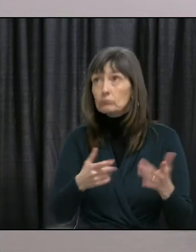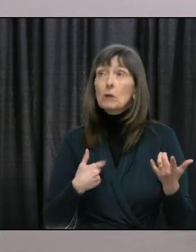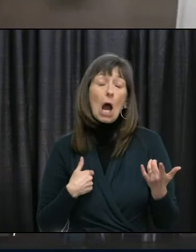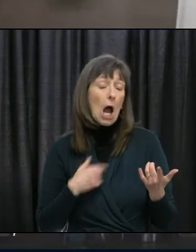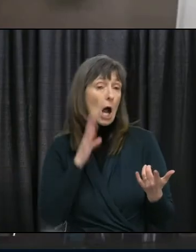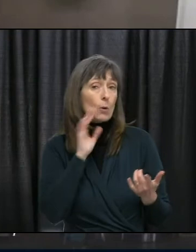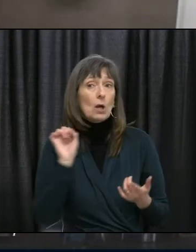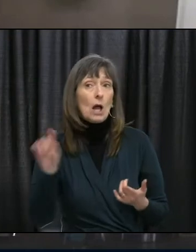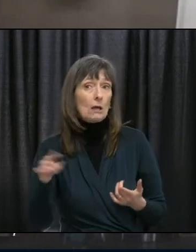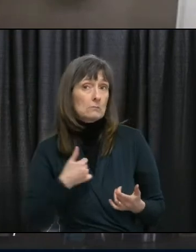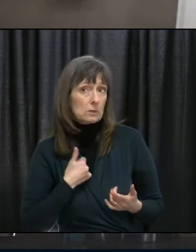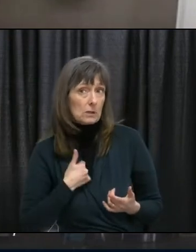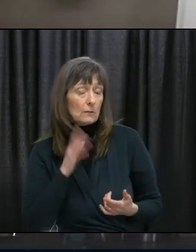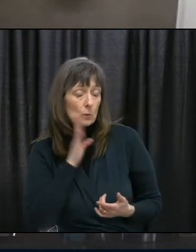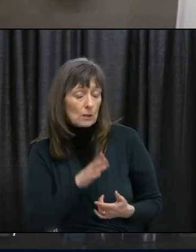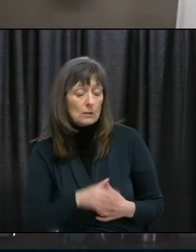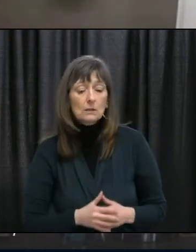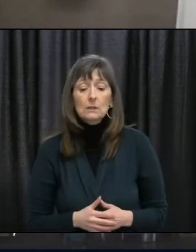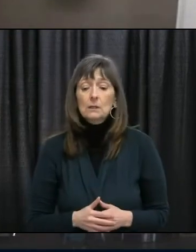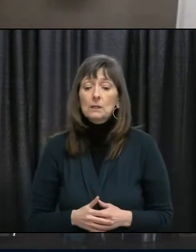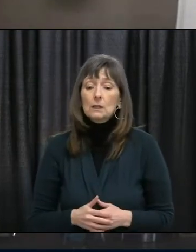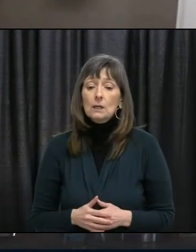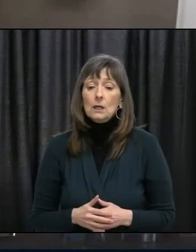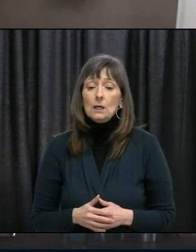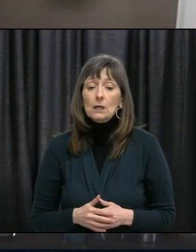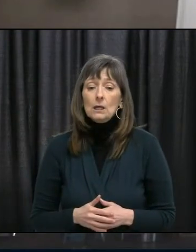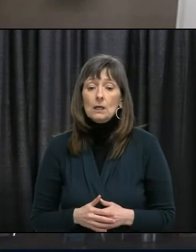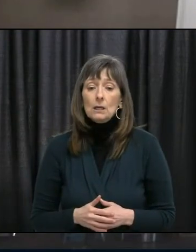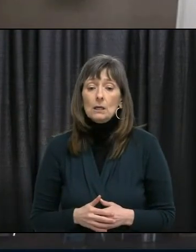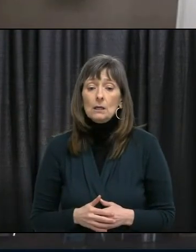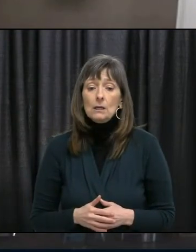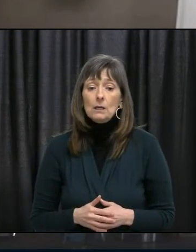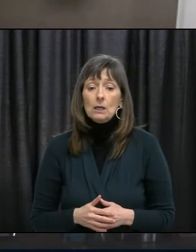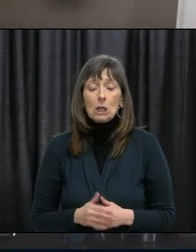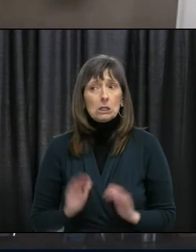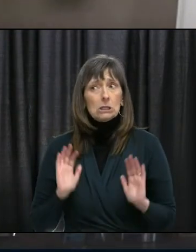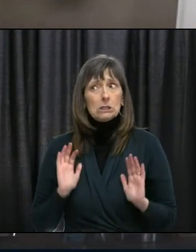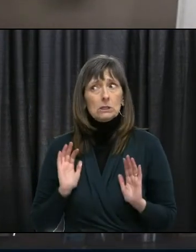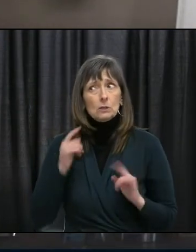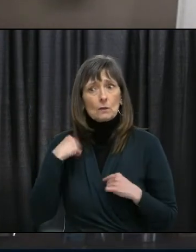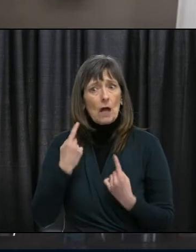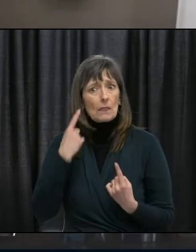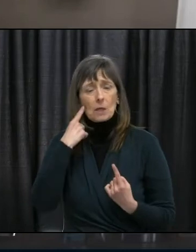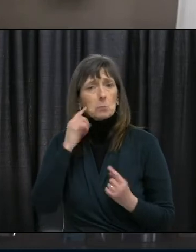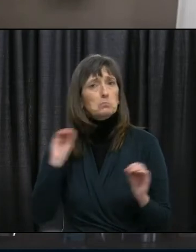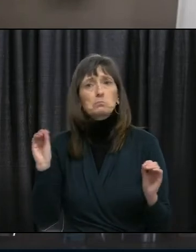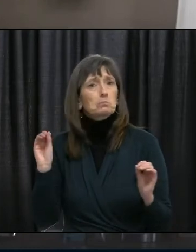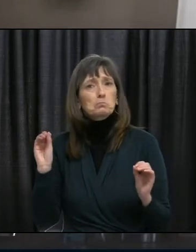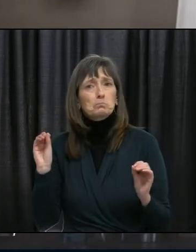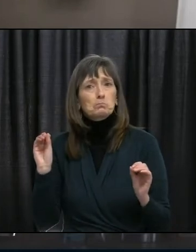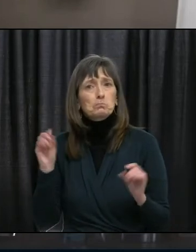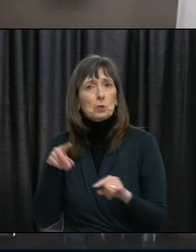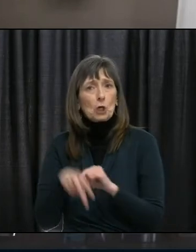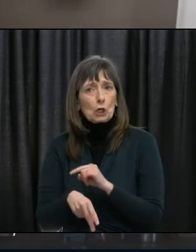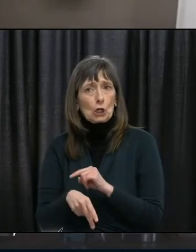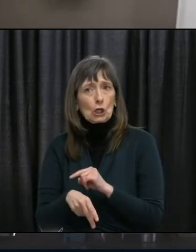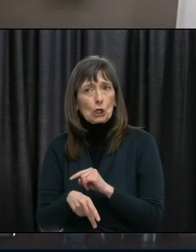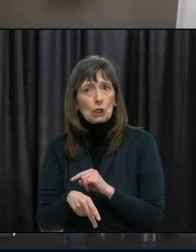Patrick. My understanding is that they're not. but I would defer to